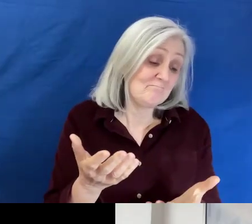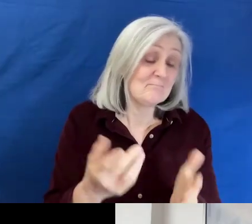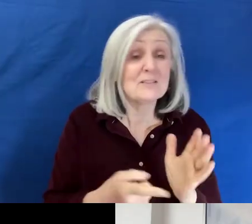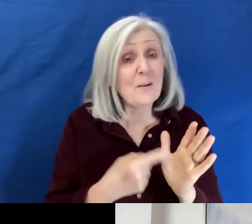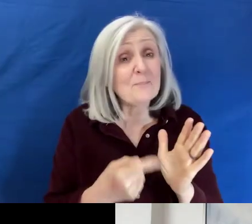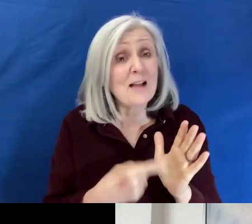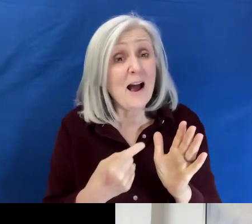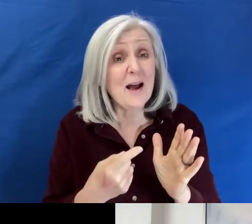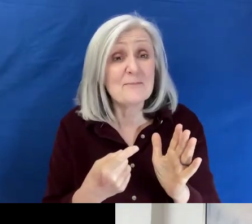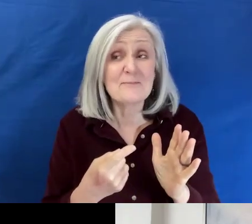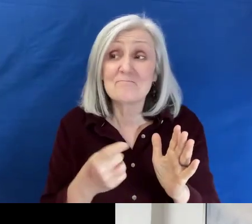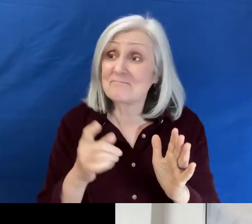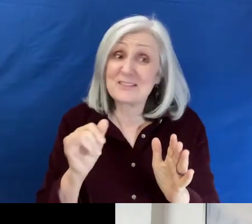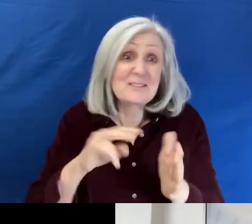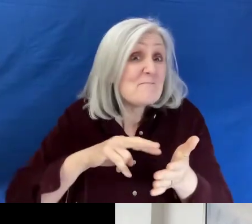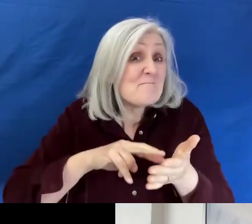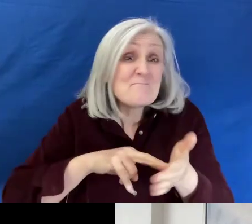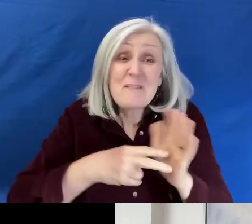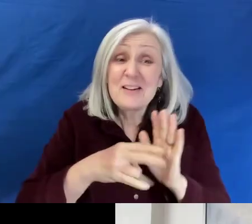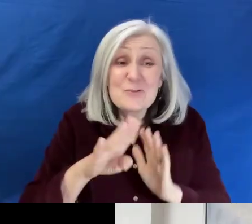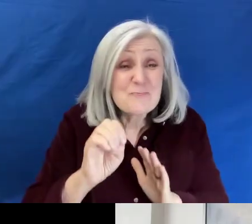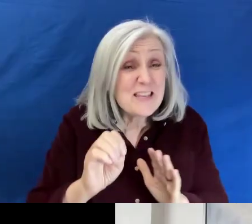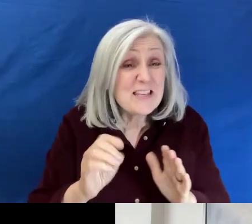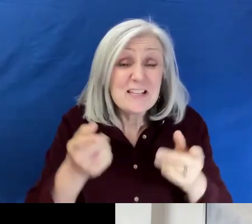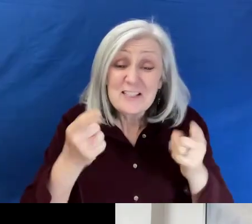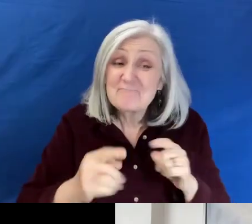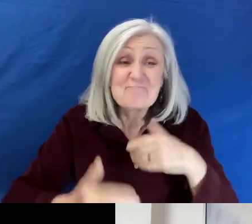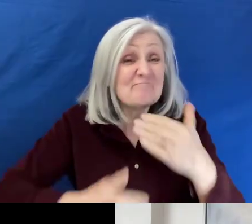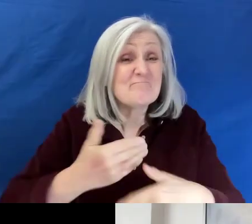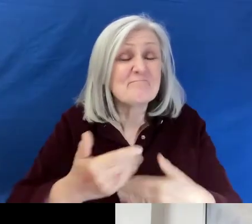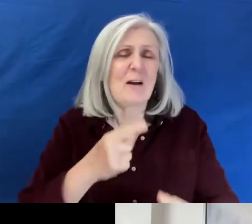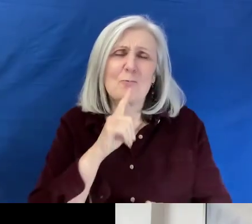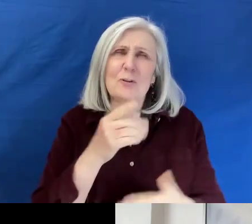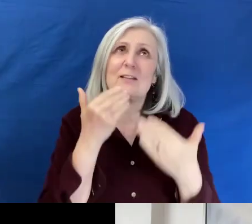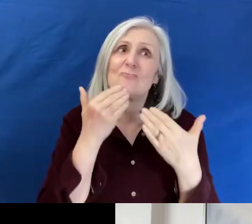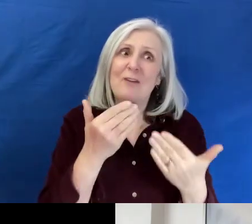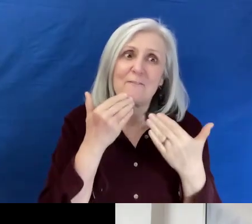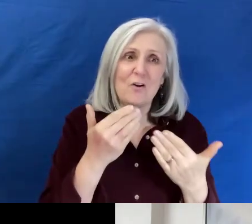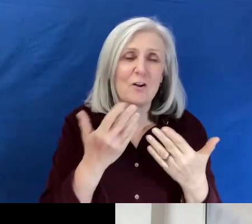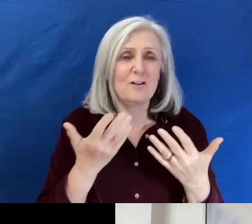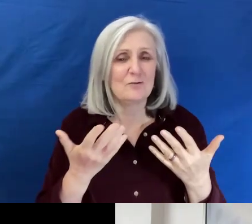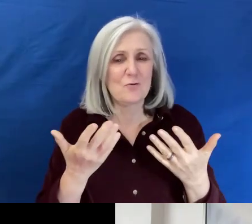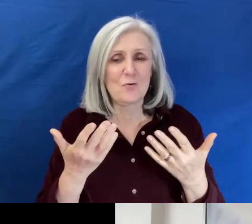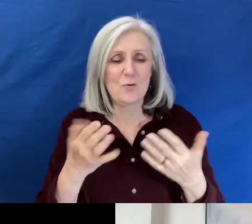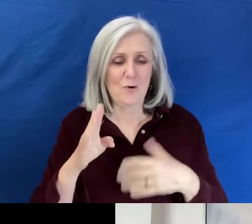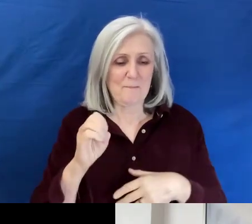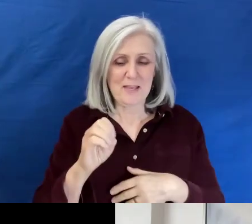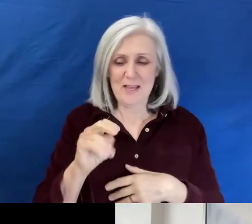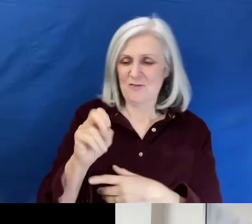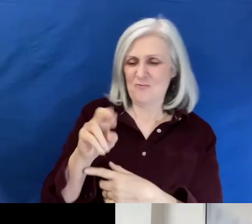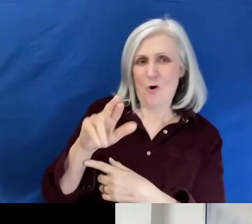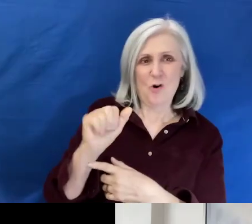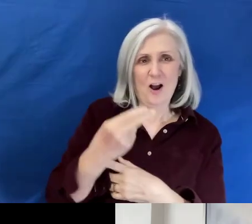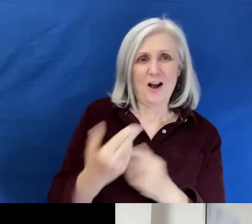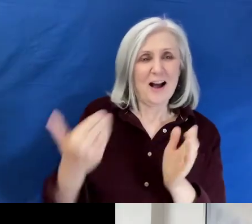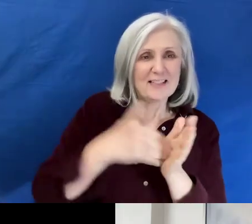sometimes this is what's meant to be. And I'm just really grateful to be sitting in the seat that is Nora Anderson and